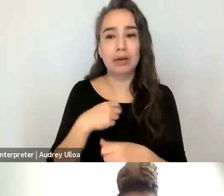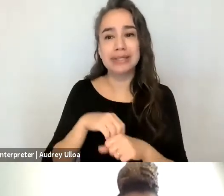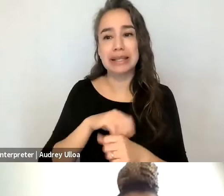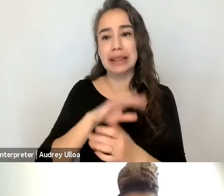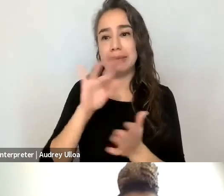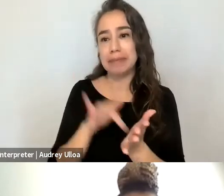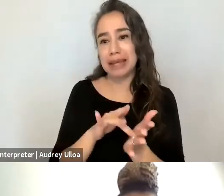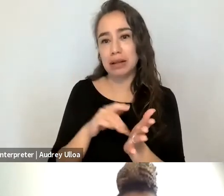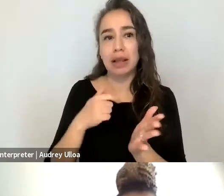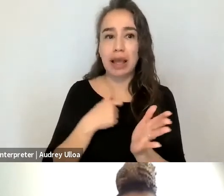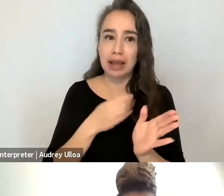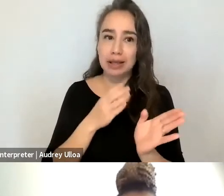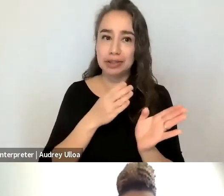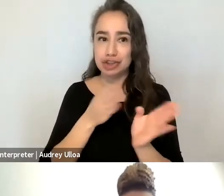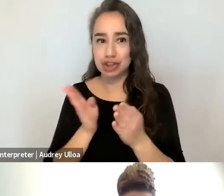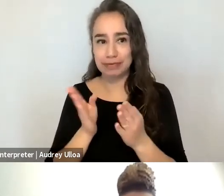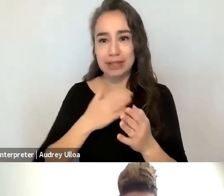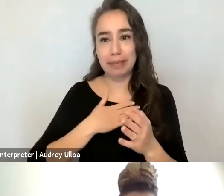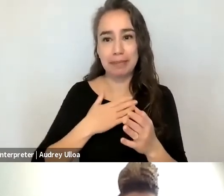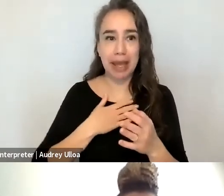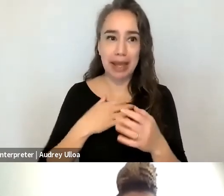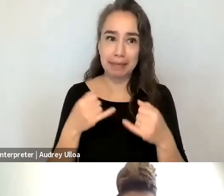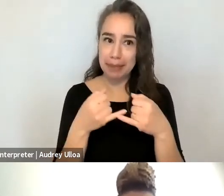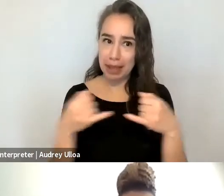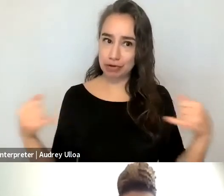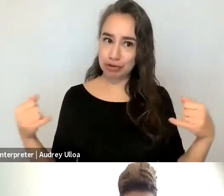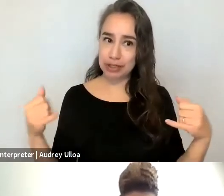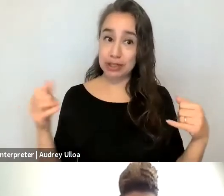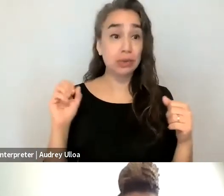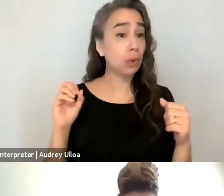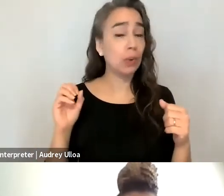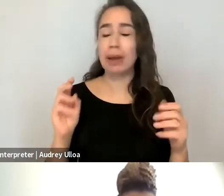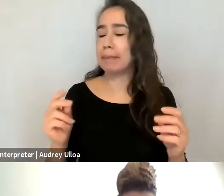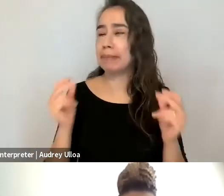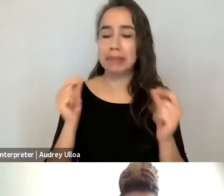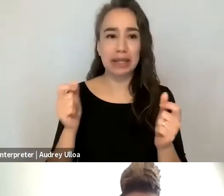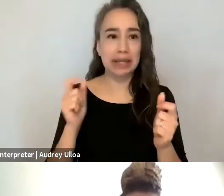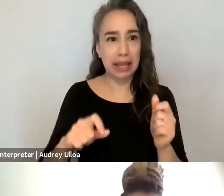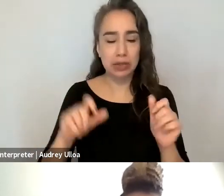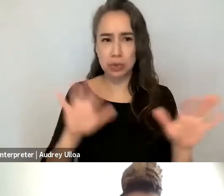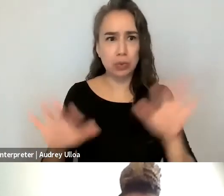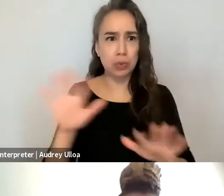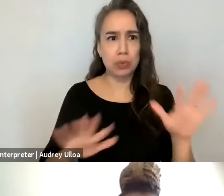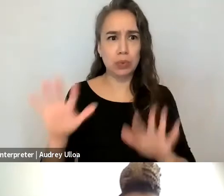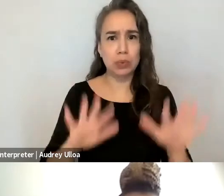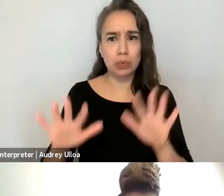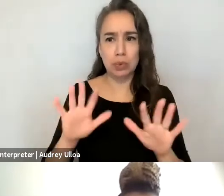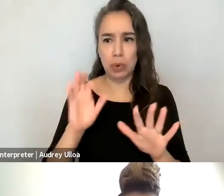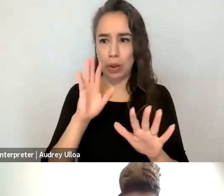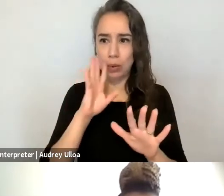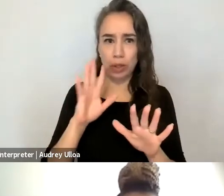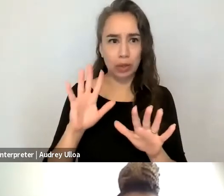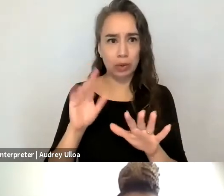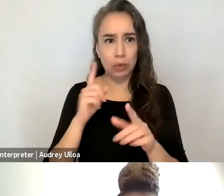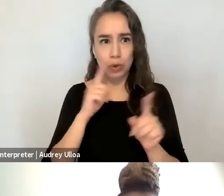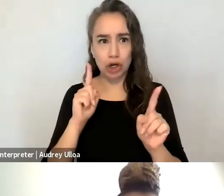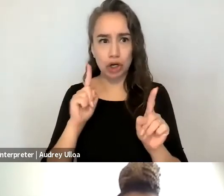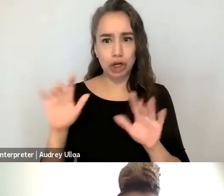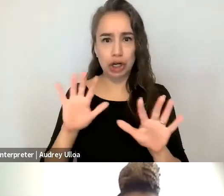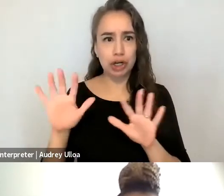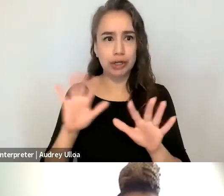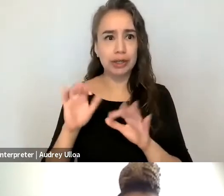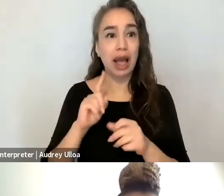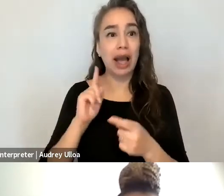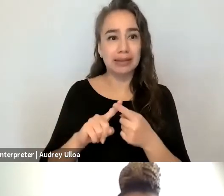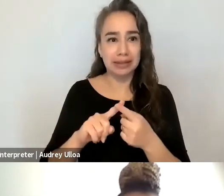shifting boundaries. So I immediately had to scrabble and figure out like what worked until schools and everything